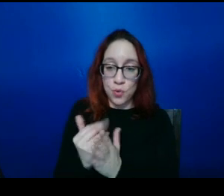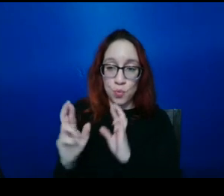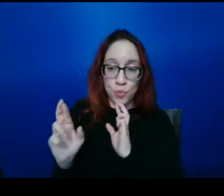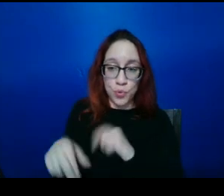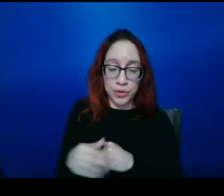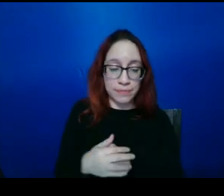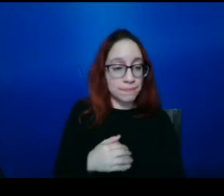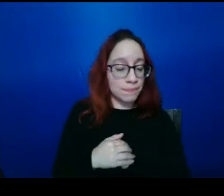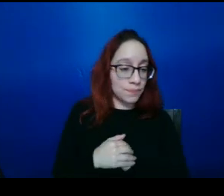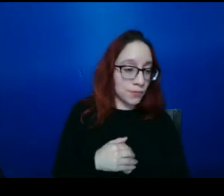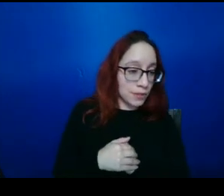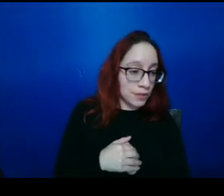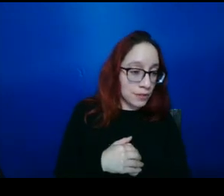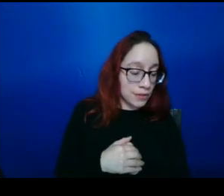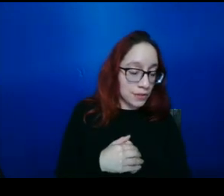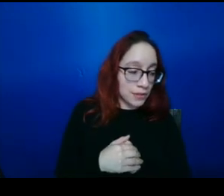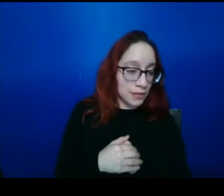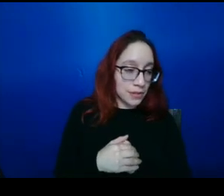right.